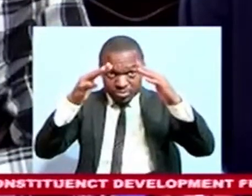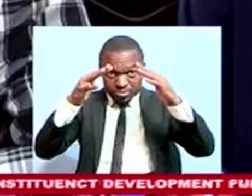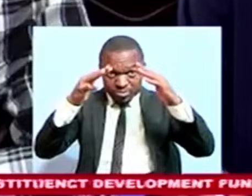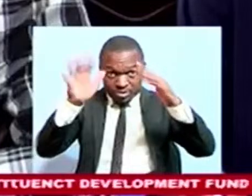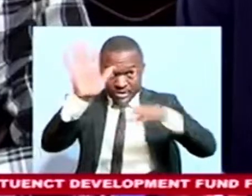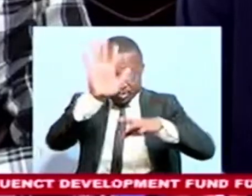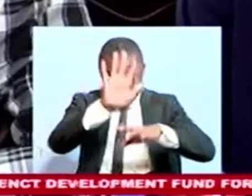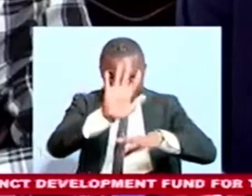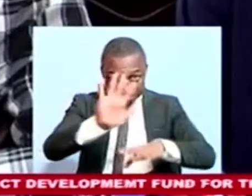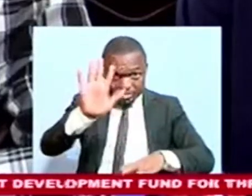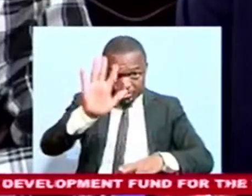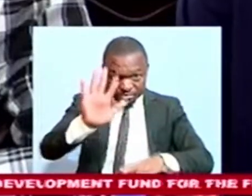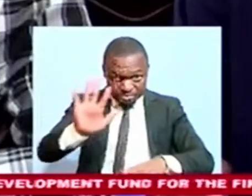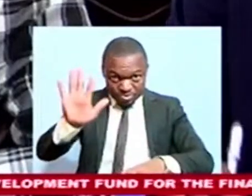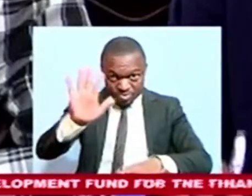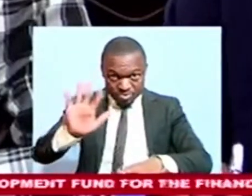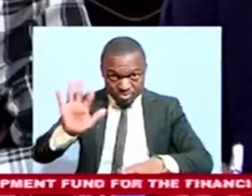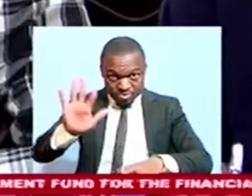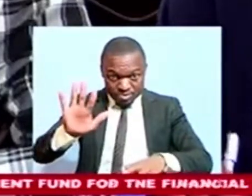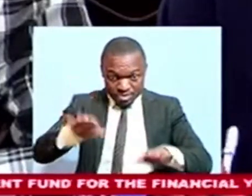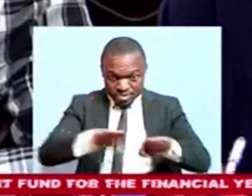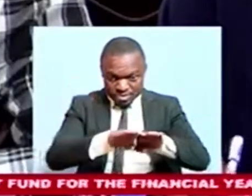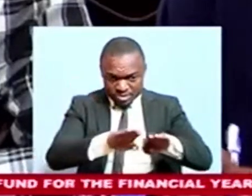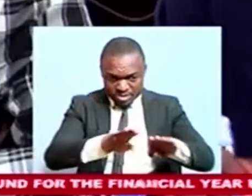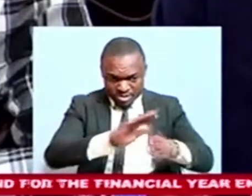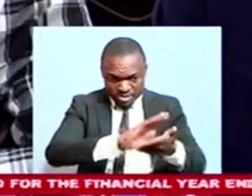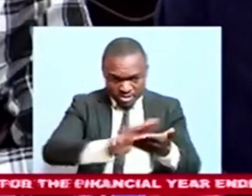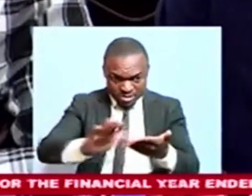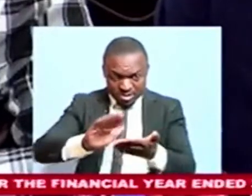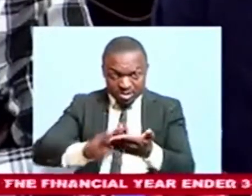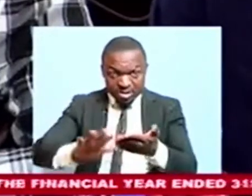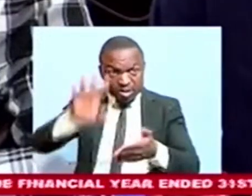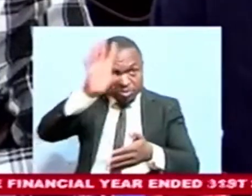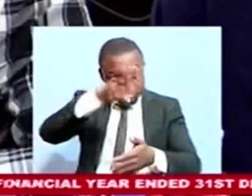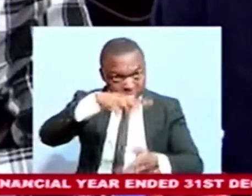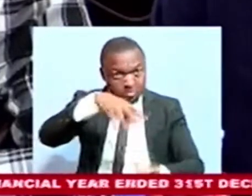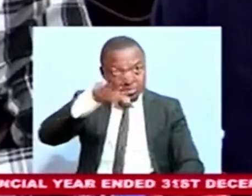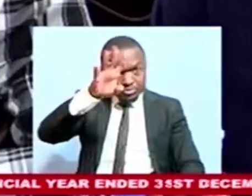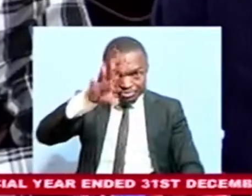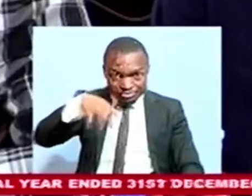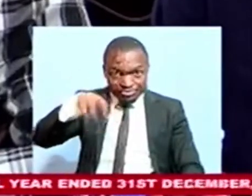plastering, glazing, painting,